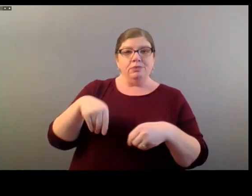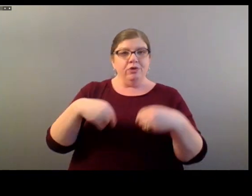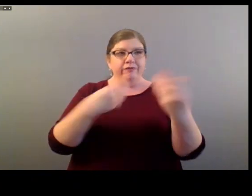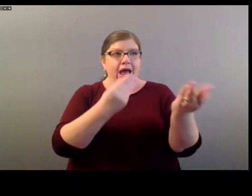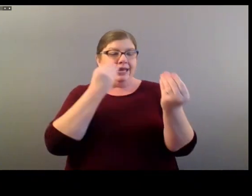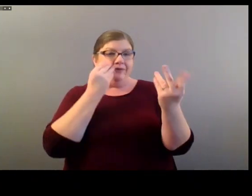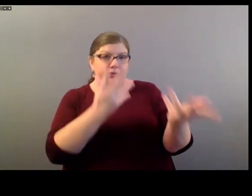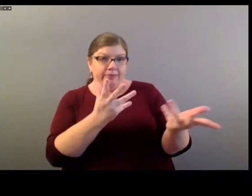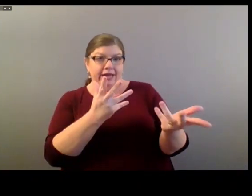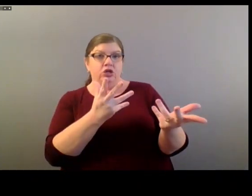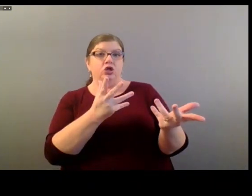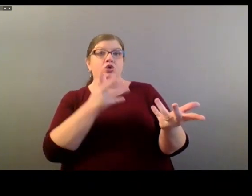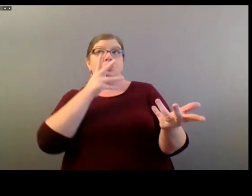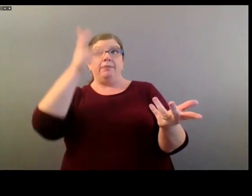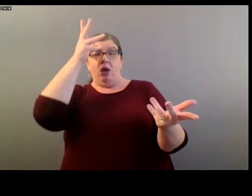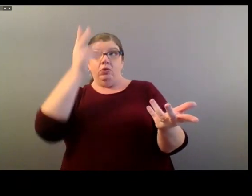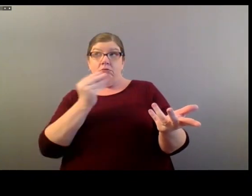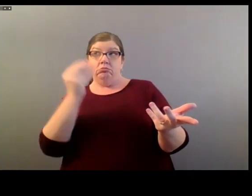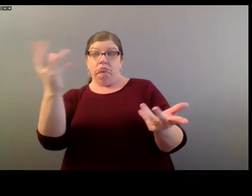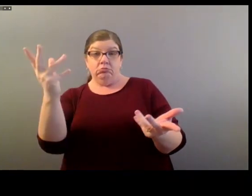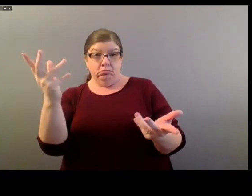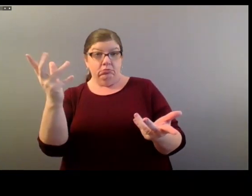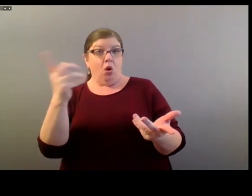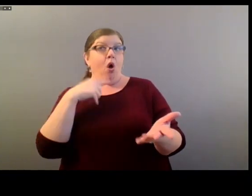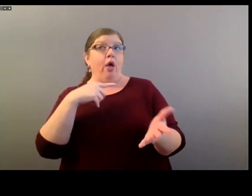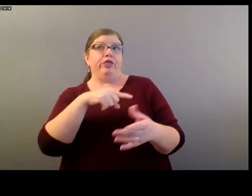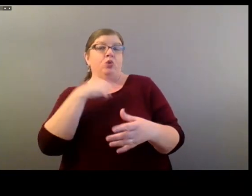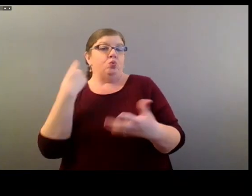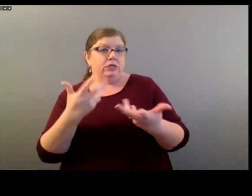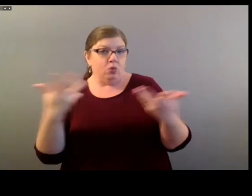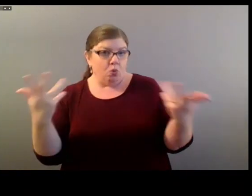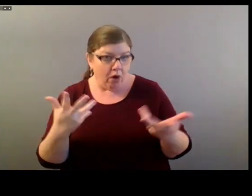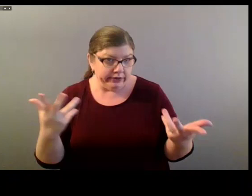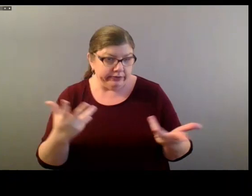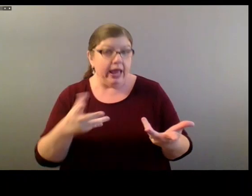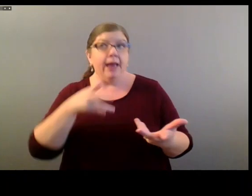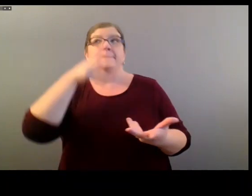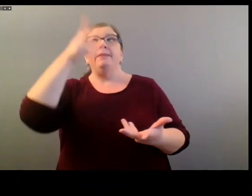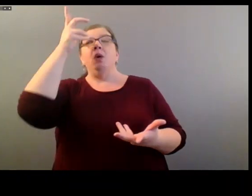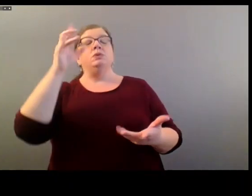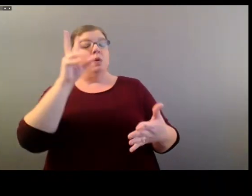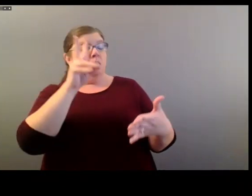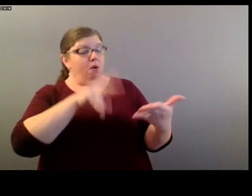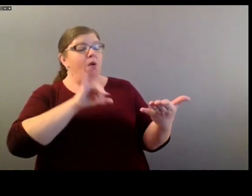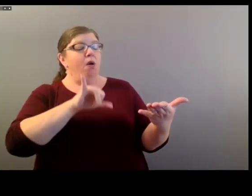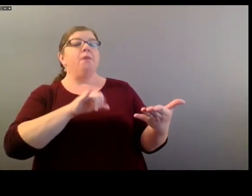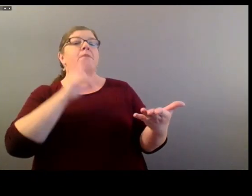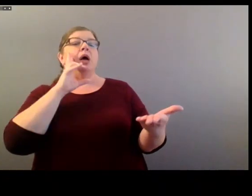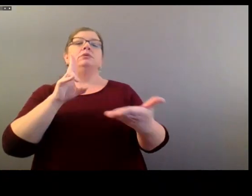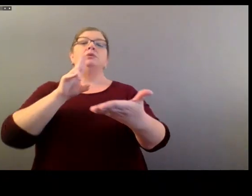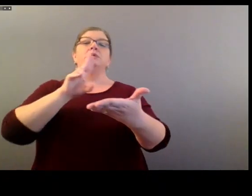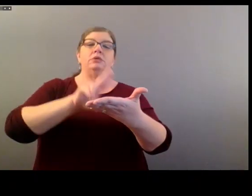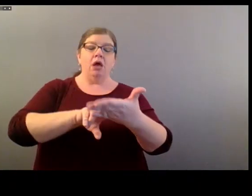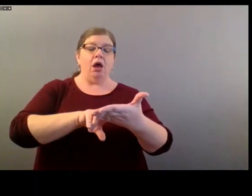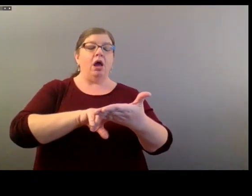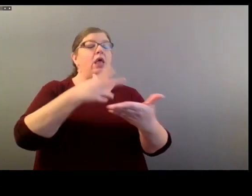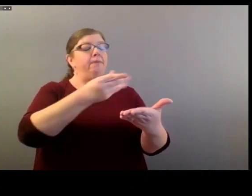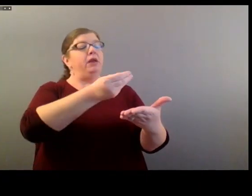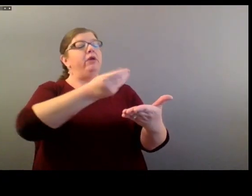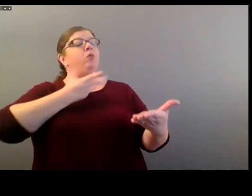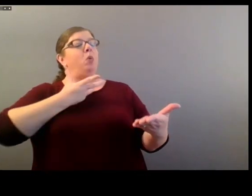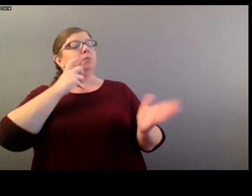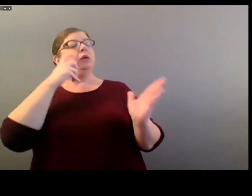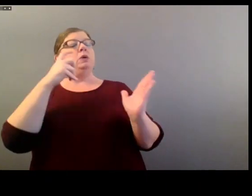to parents on the risk, and parents must sign an informed consent which acknowledges